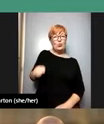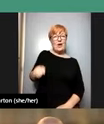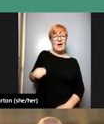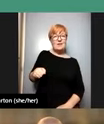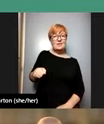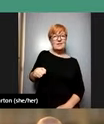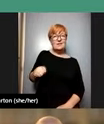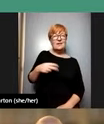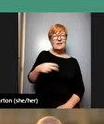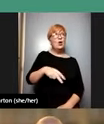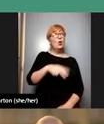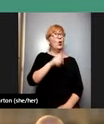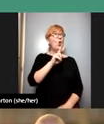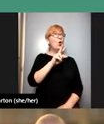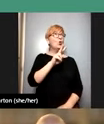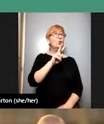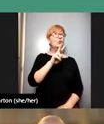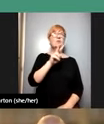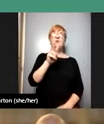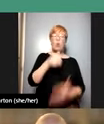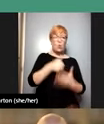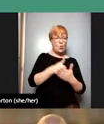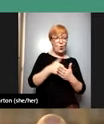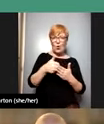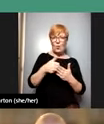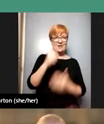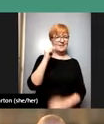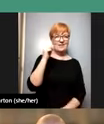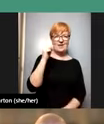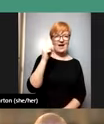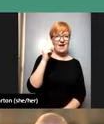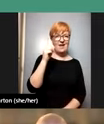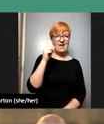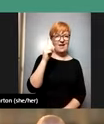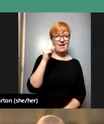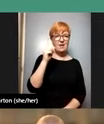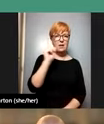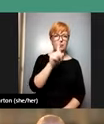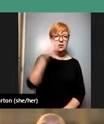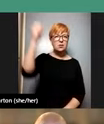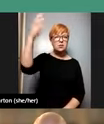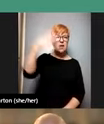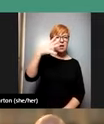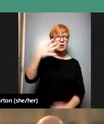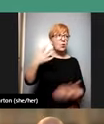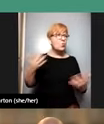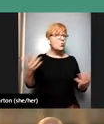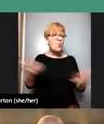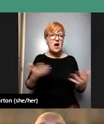the sky, always the sky, but cannot find the sun. More